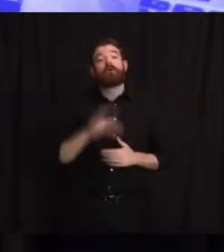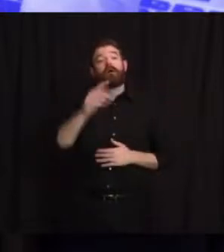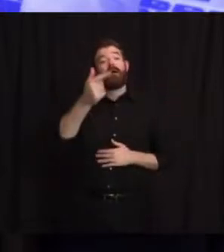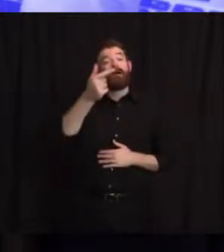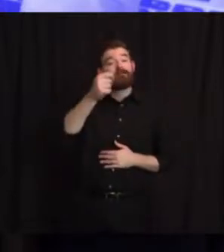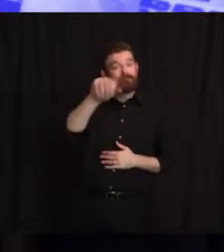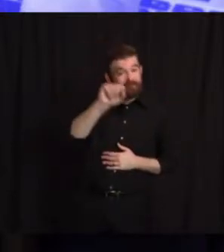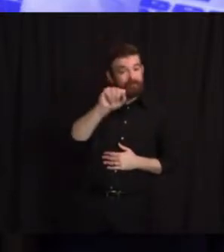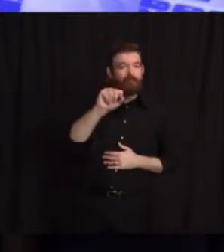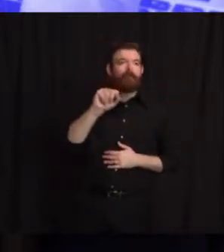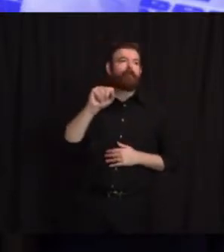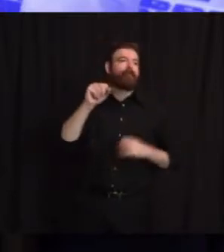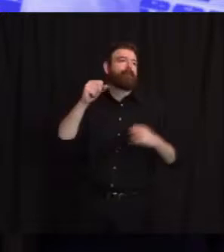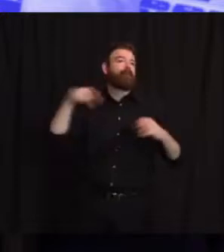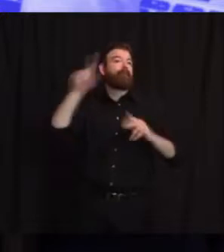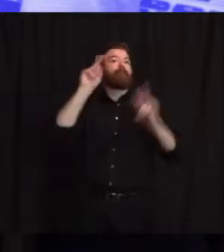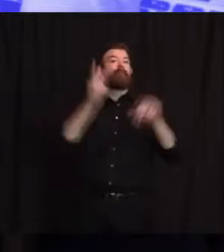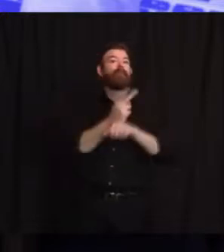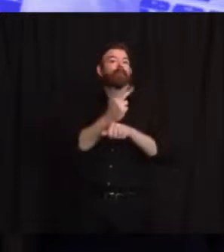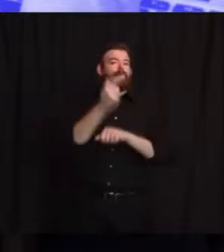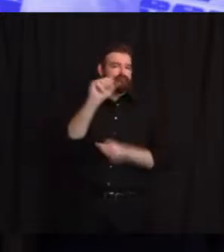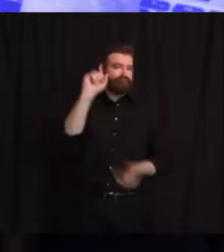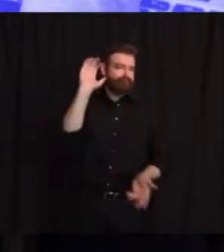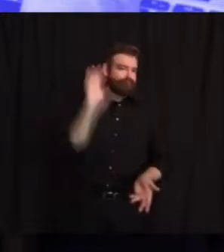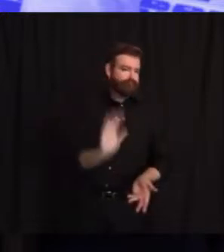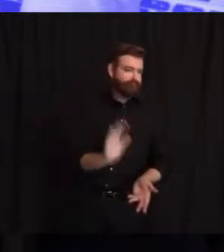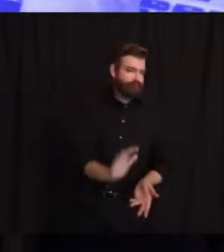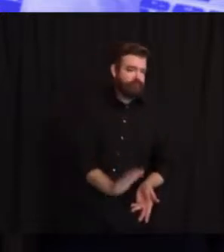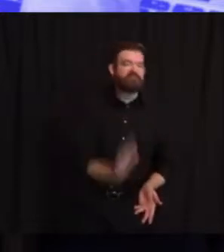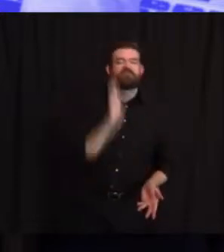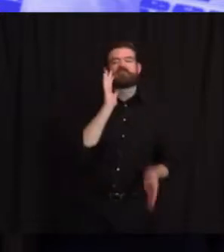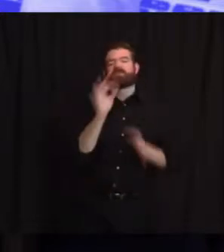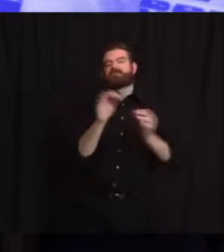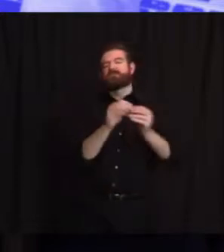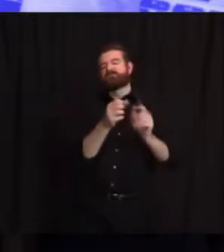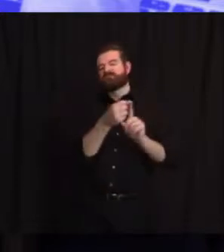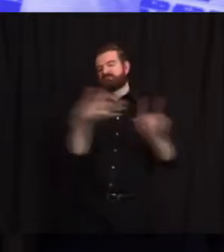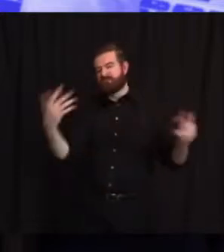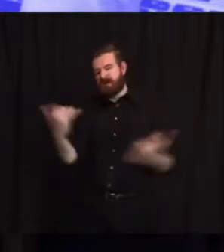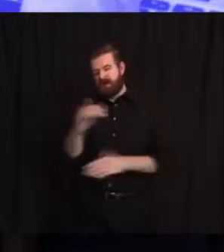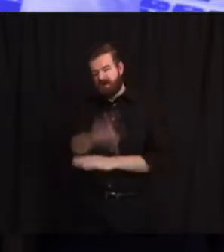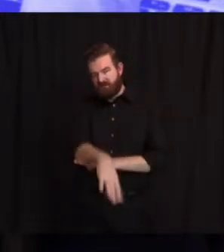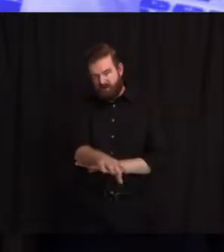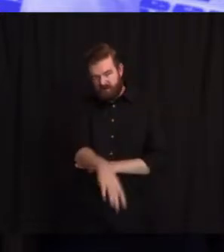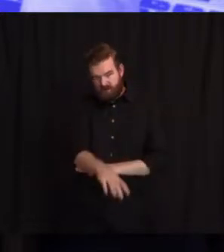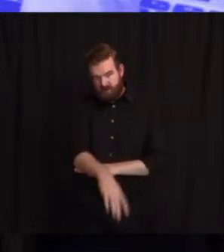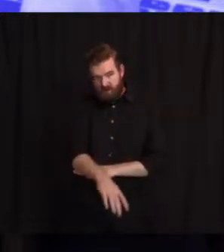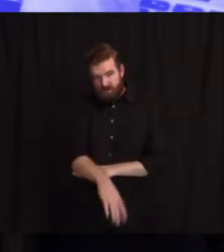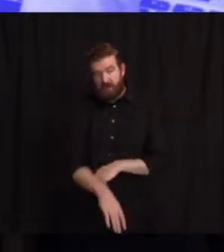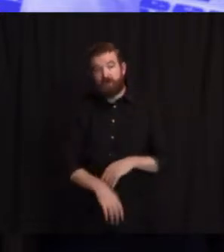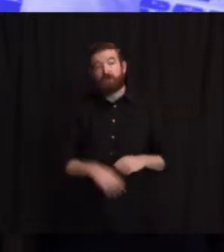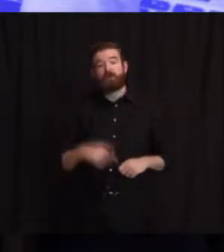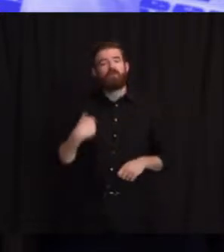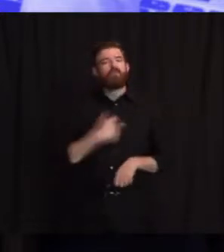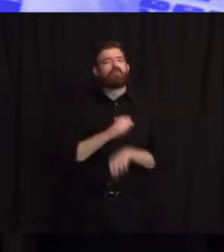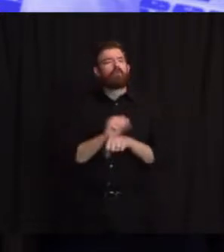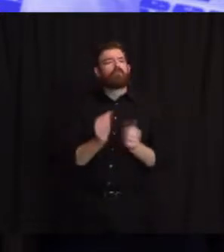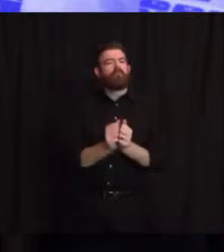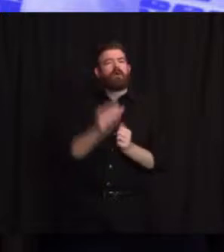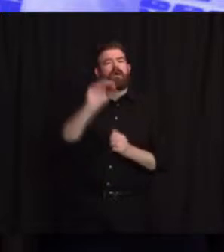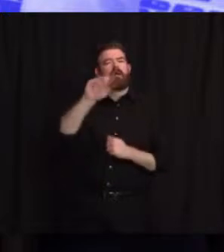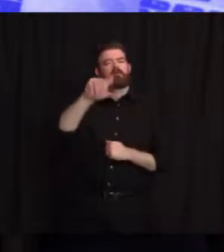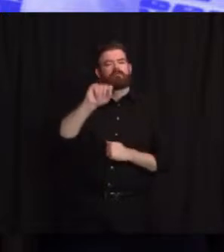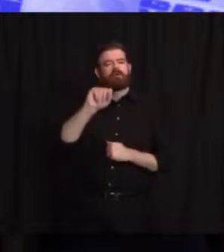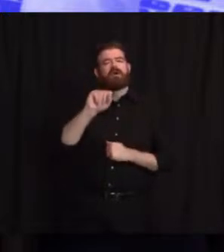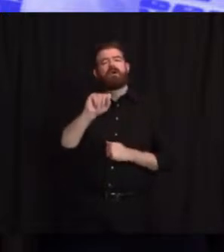afternoon. But as the governor said, we'll work with the Office of Legislative Services in August to look at the numbers.